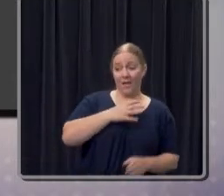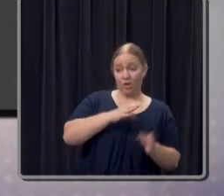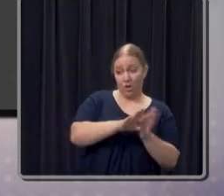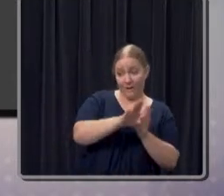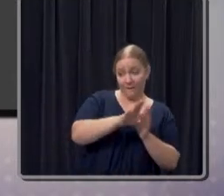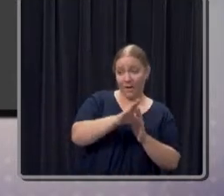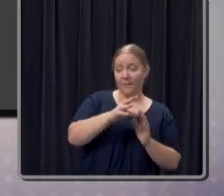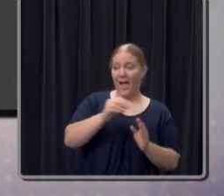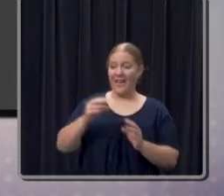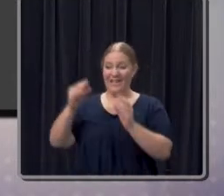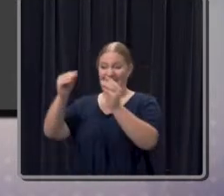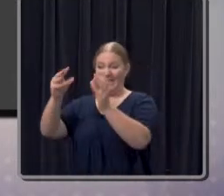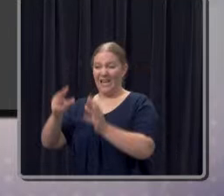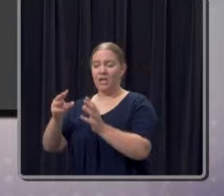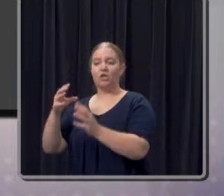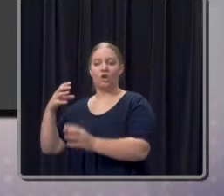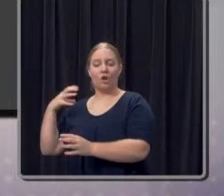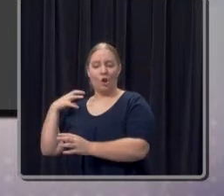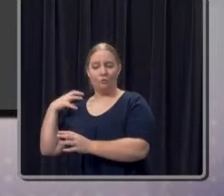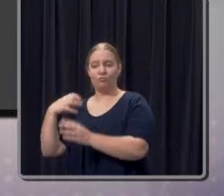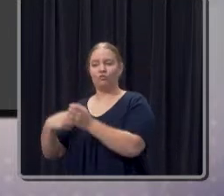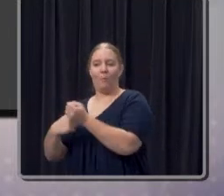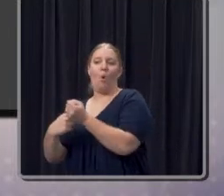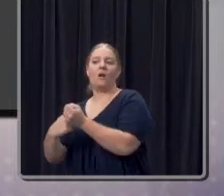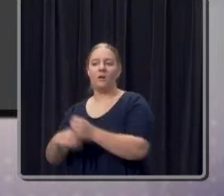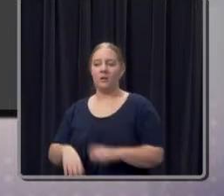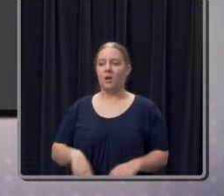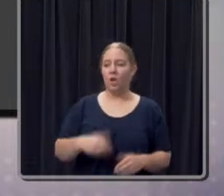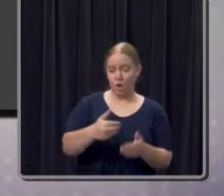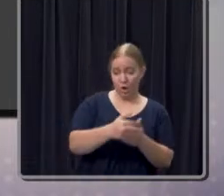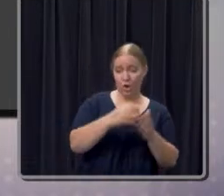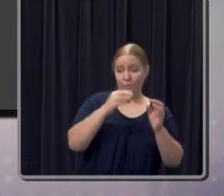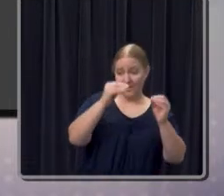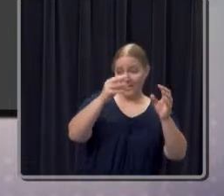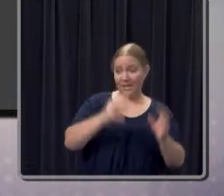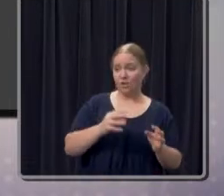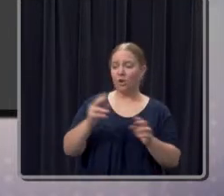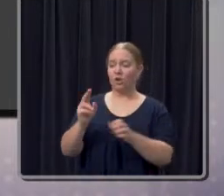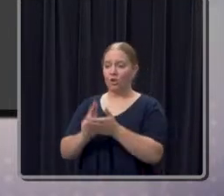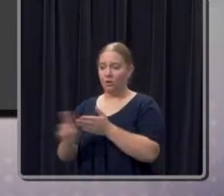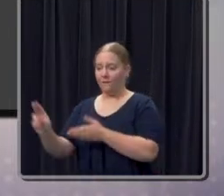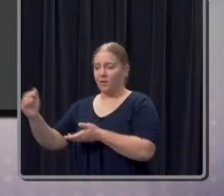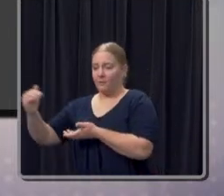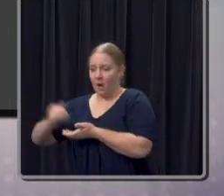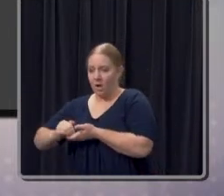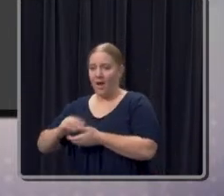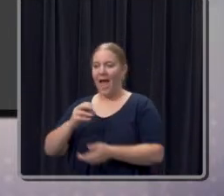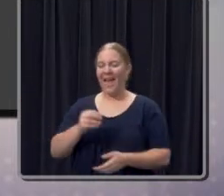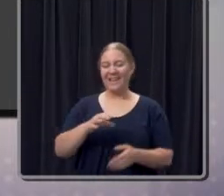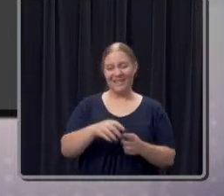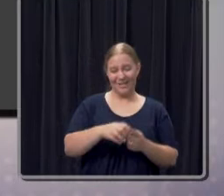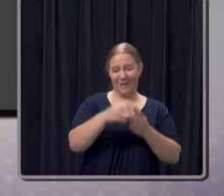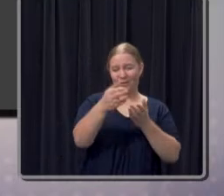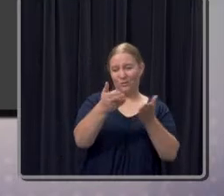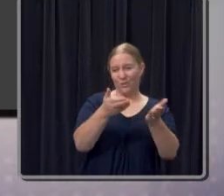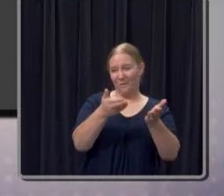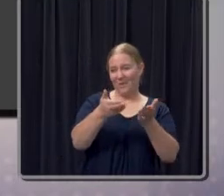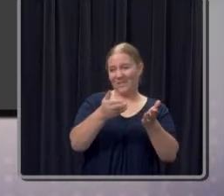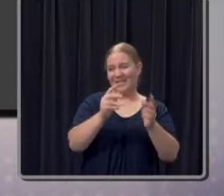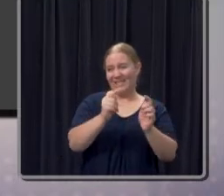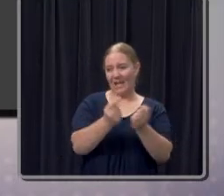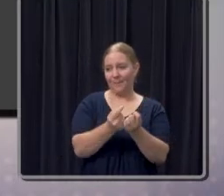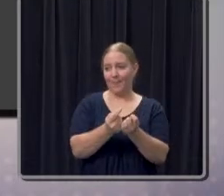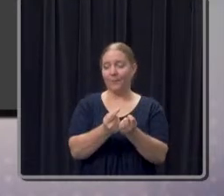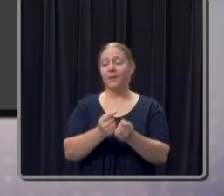instructional coaching, new educator, university partnerships, and our special services